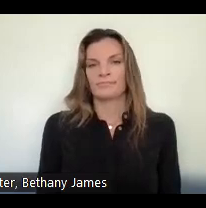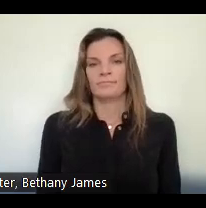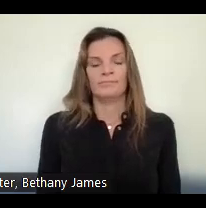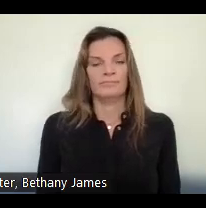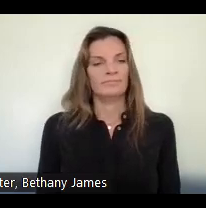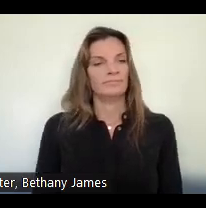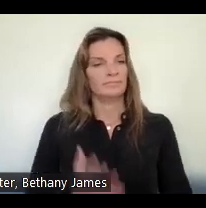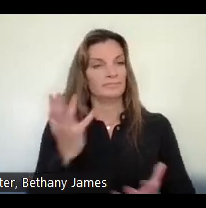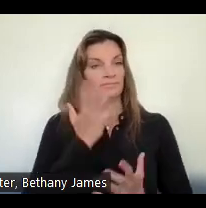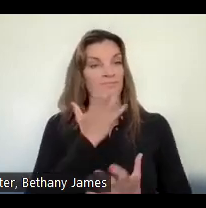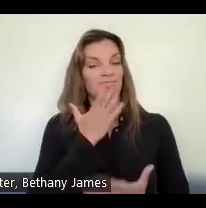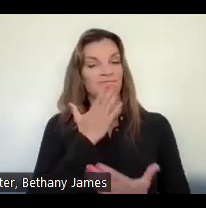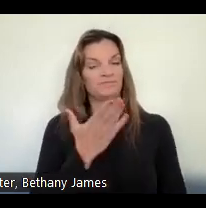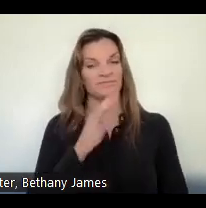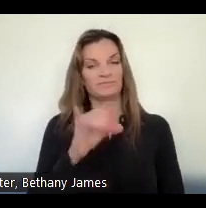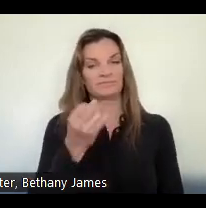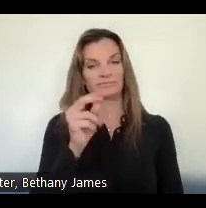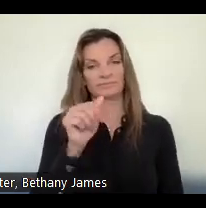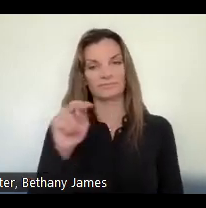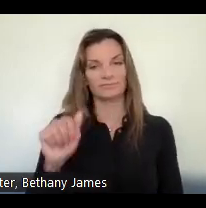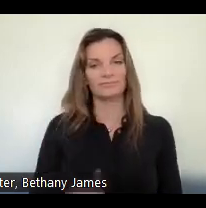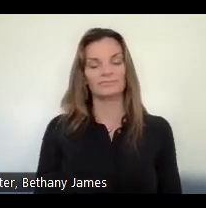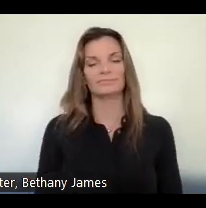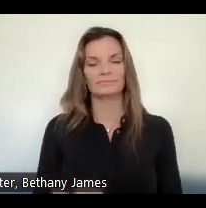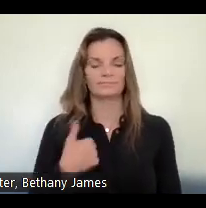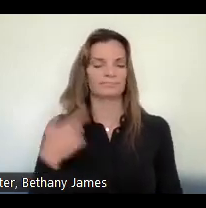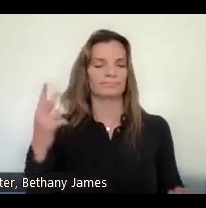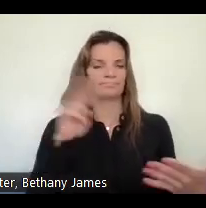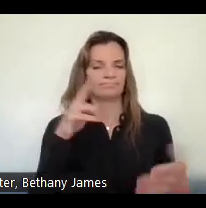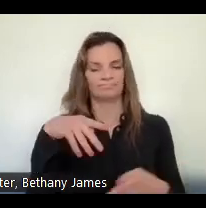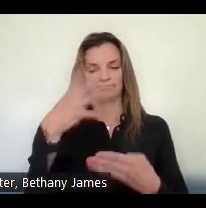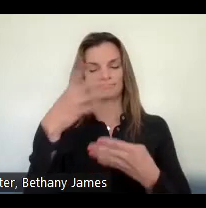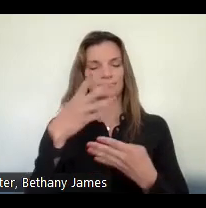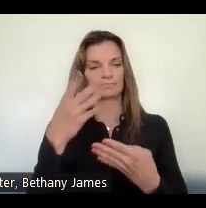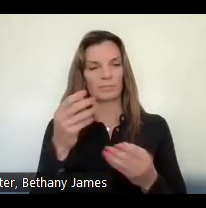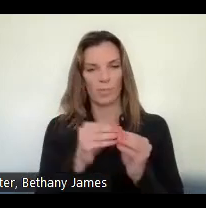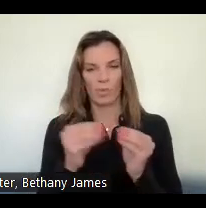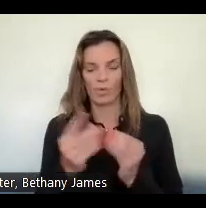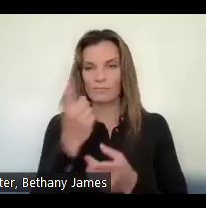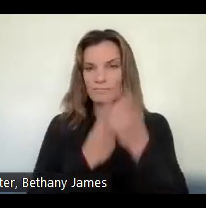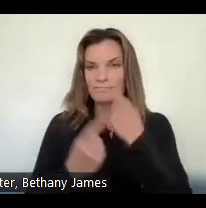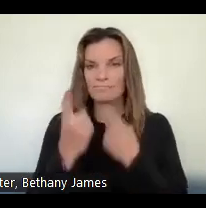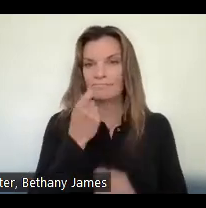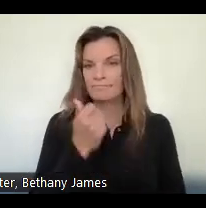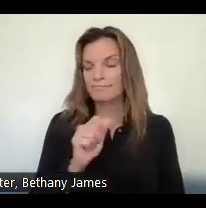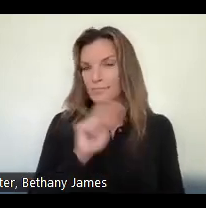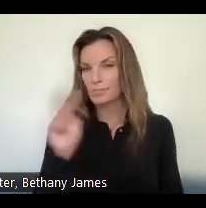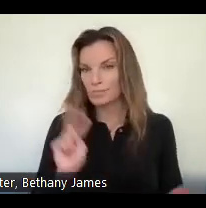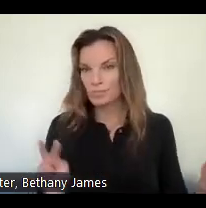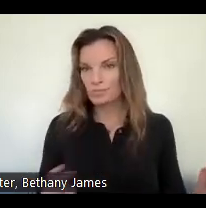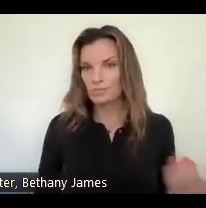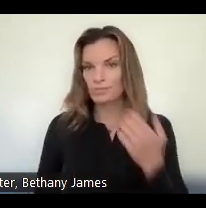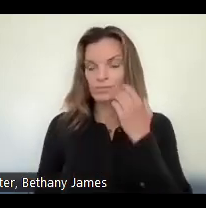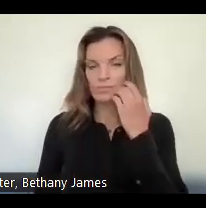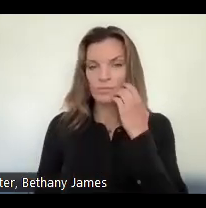Awesome. Thank you so much, Joanna. I'm just looking through the chat again to see if there are any additional questions.